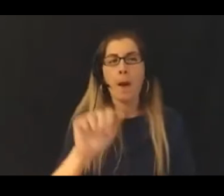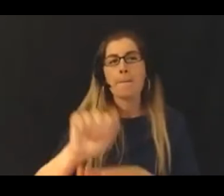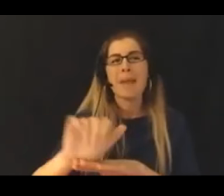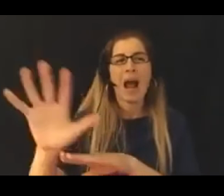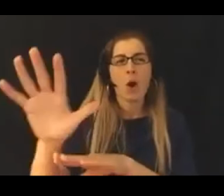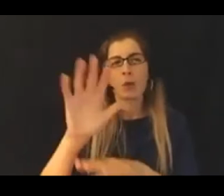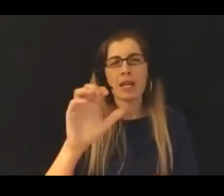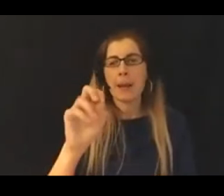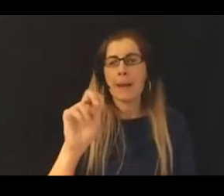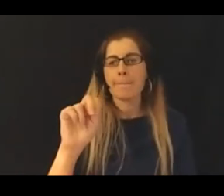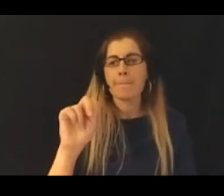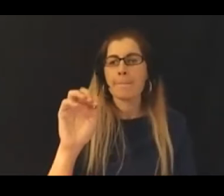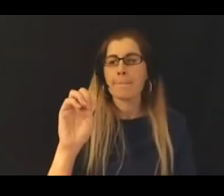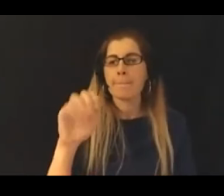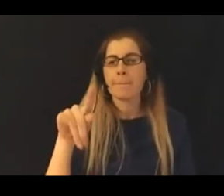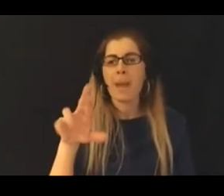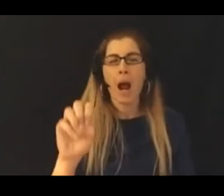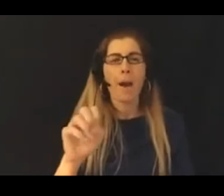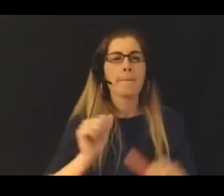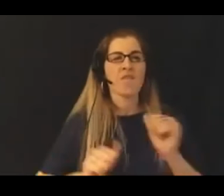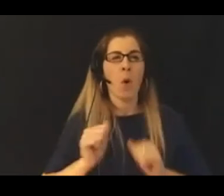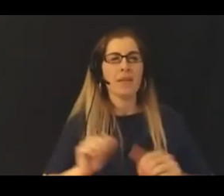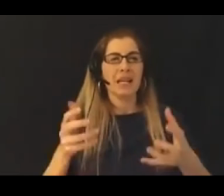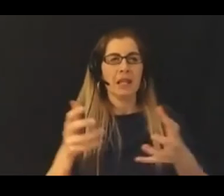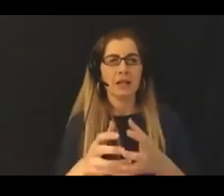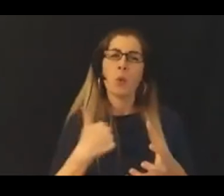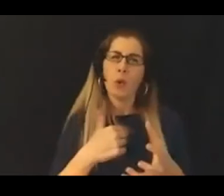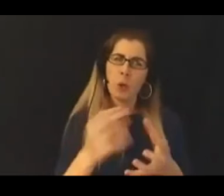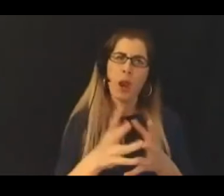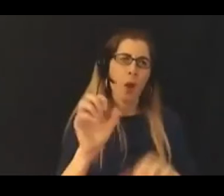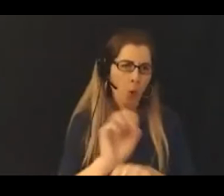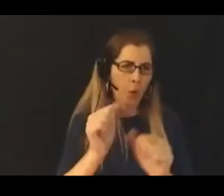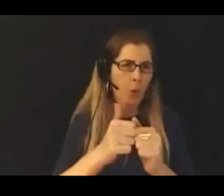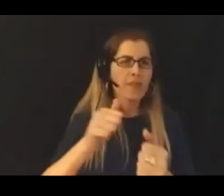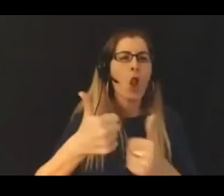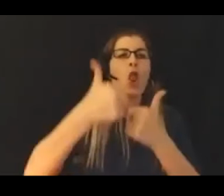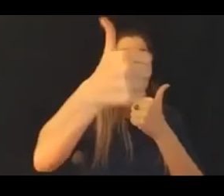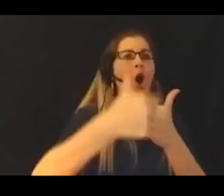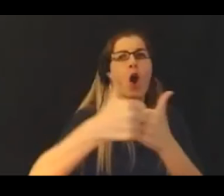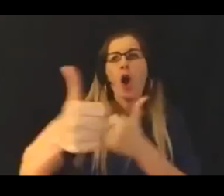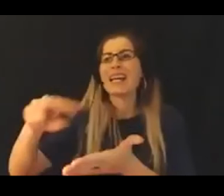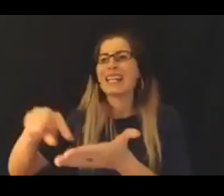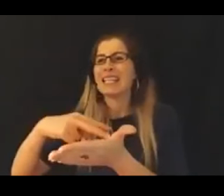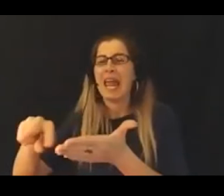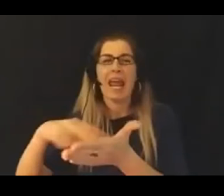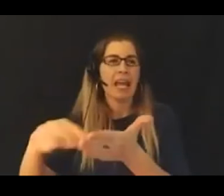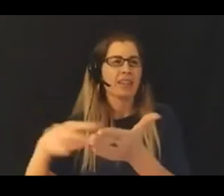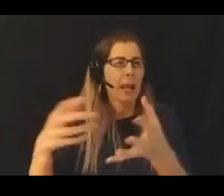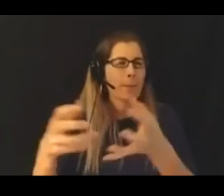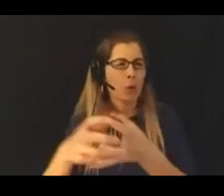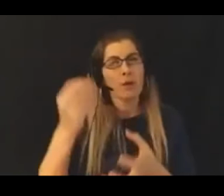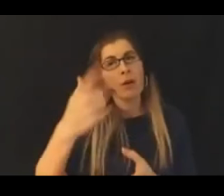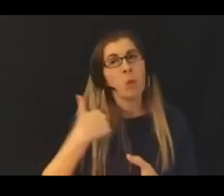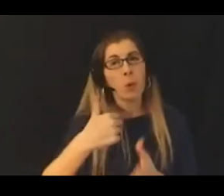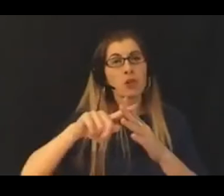Collective, and we do a lot of work with long distance dance collaboration. And so it's funny because we started working together